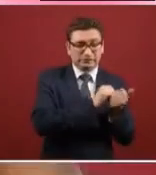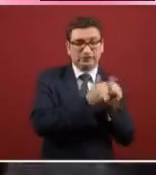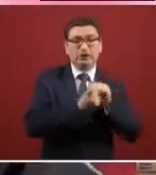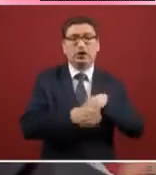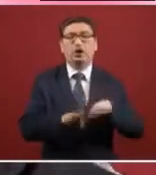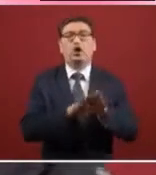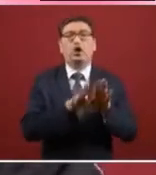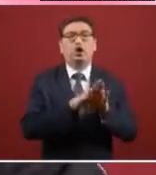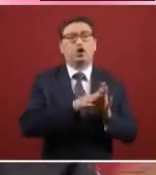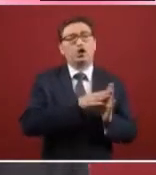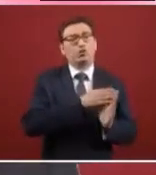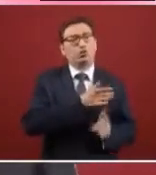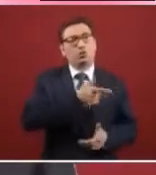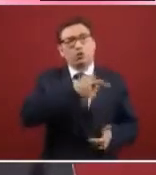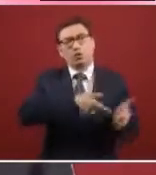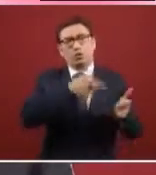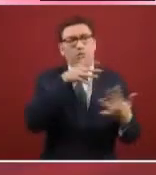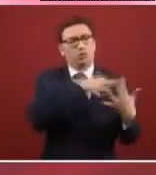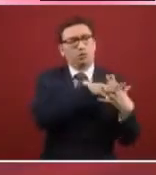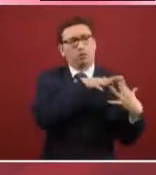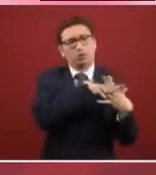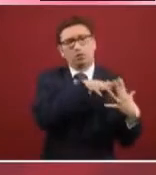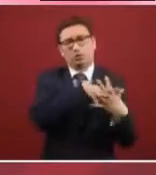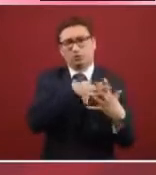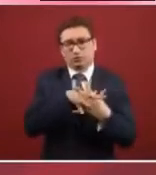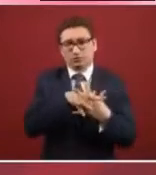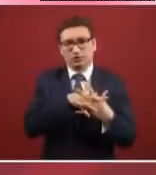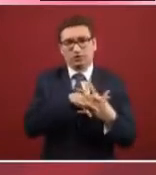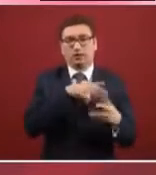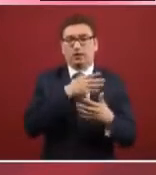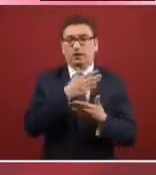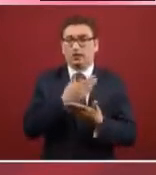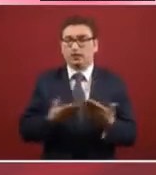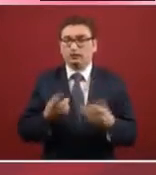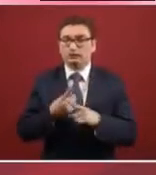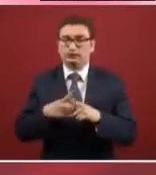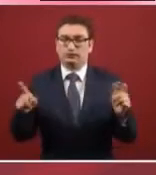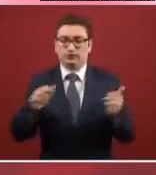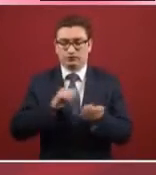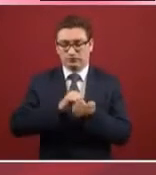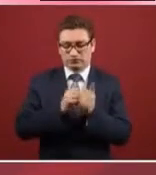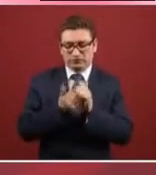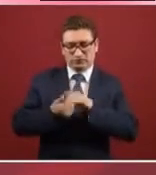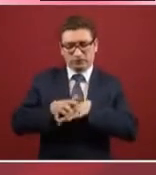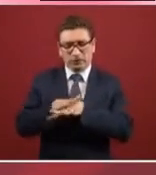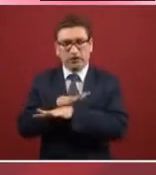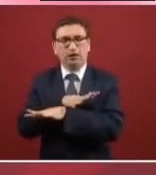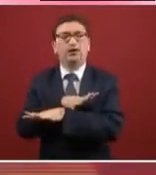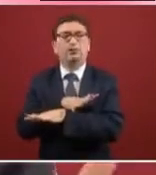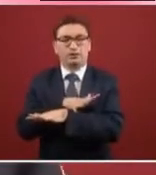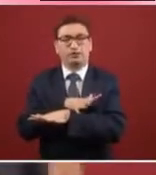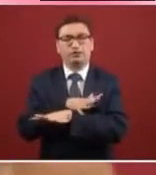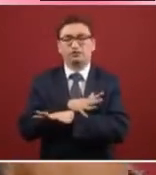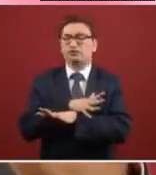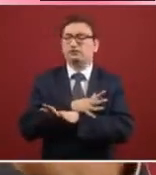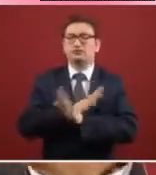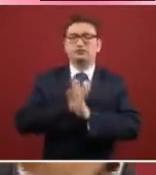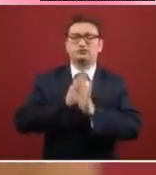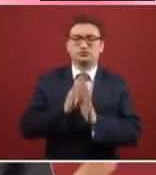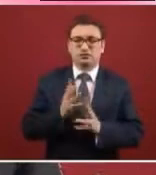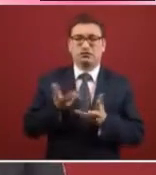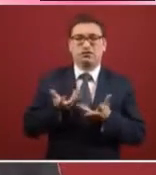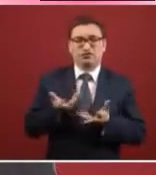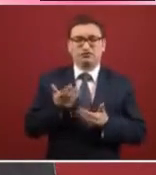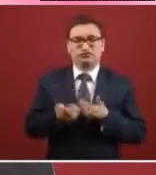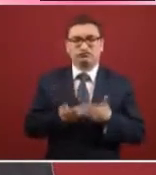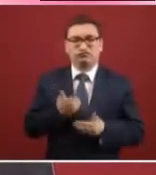Así se presentaron las circunstancias. That's how the circumstances presented themselves. This transformation, however, is